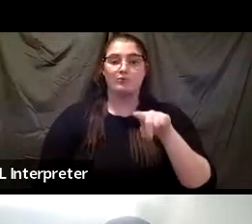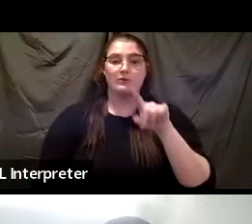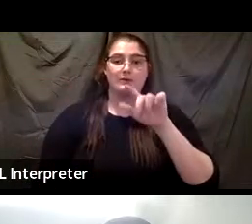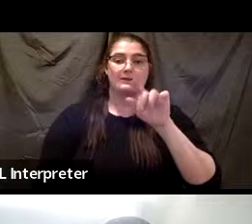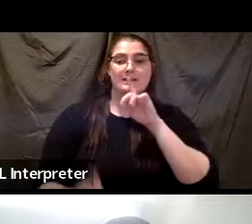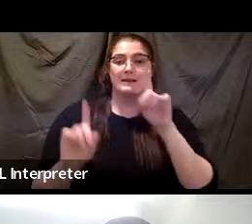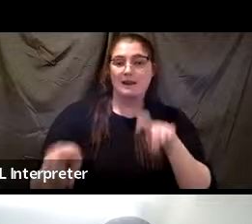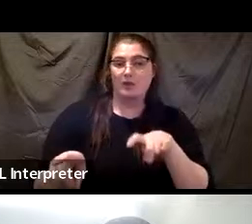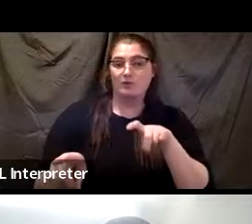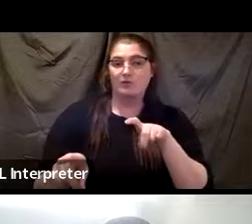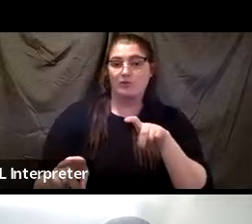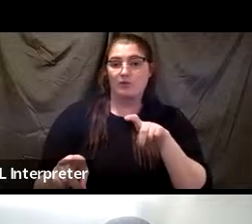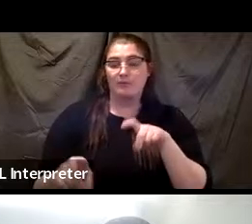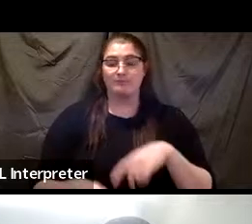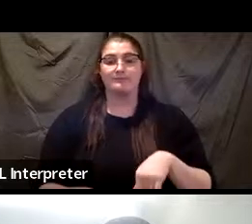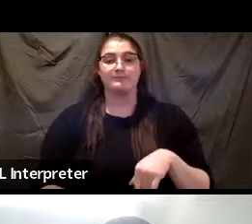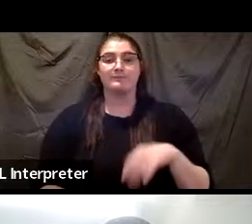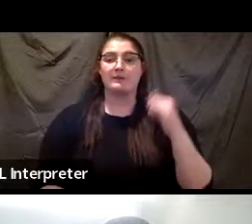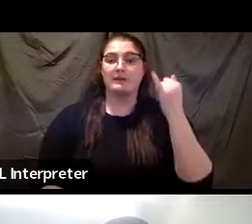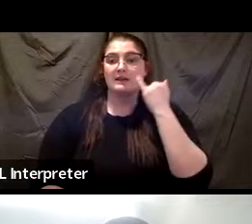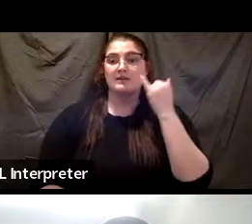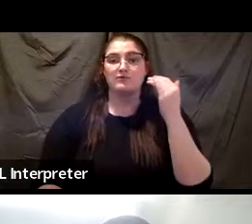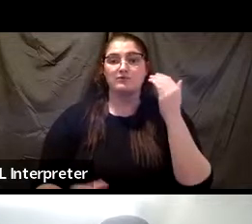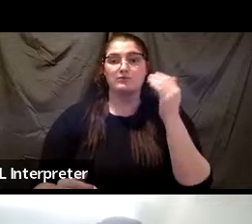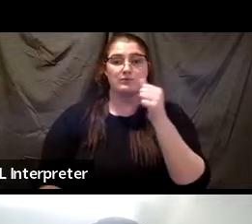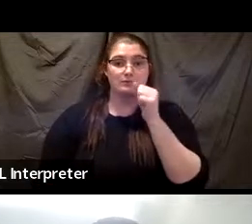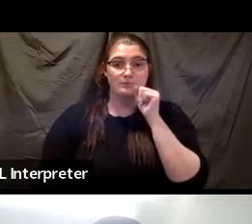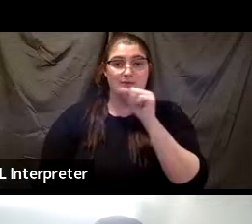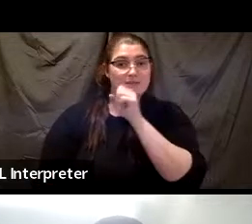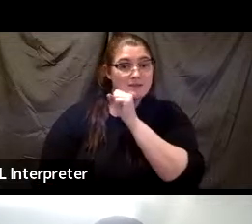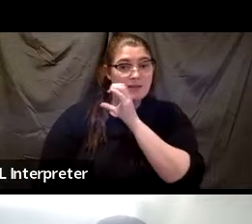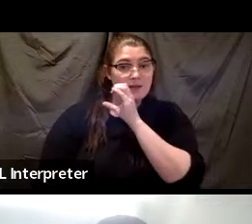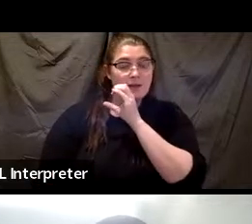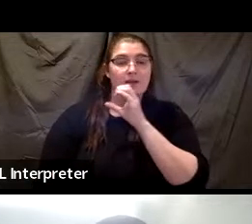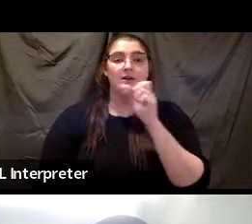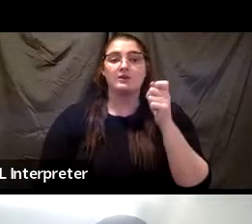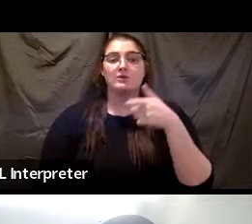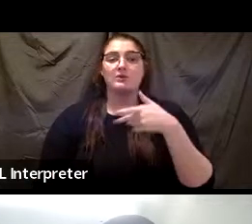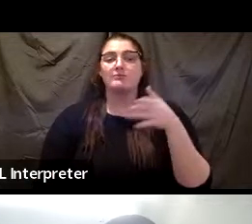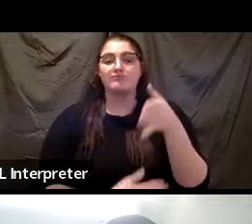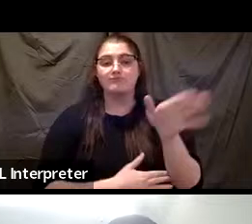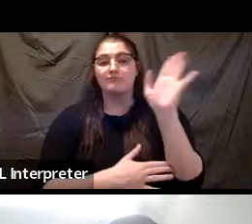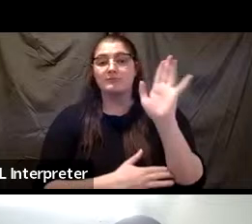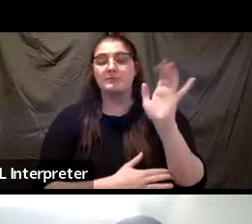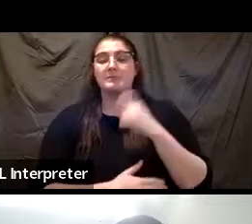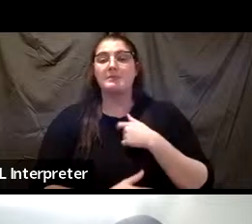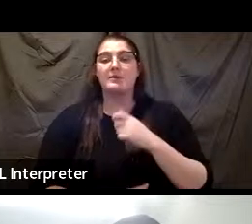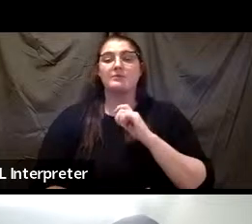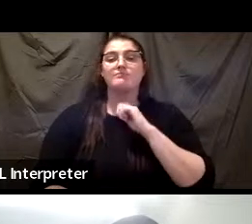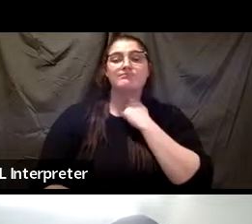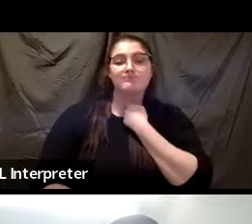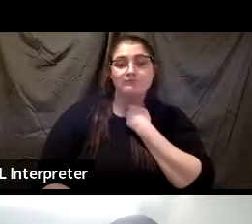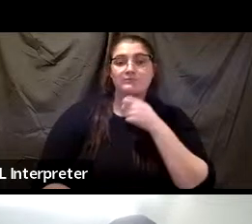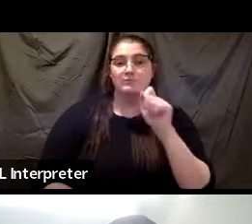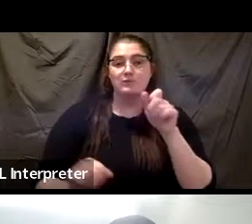senior, you have the privilege to raise your hand and I'll unmute you so you can speak. And for the commissioners to